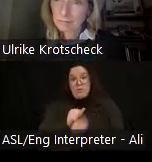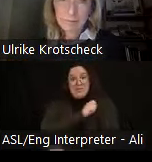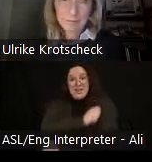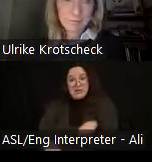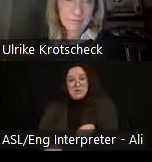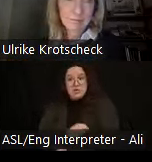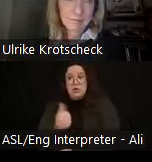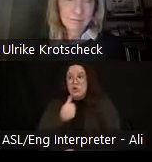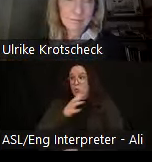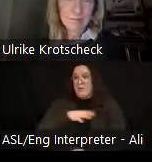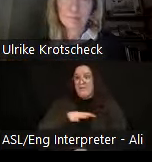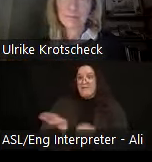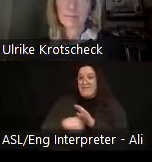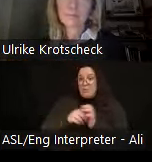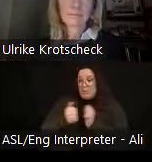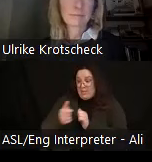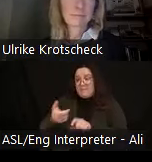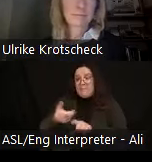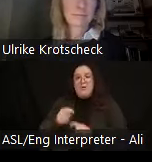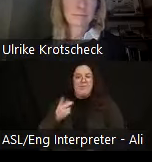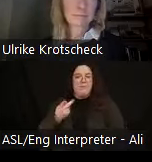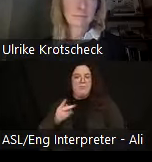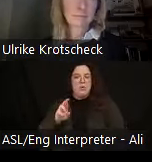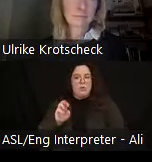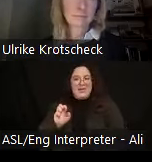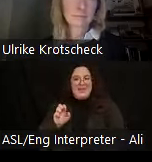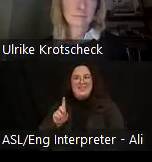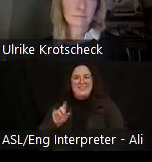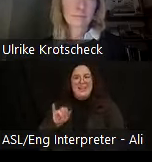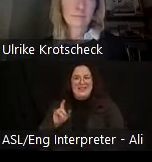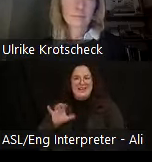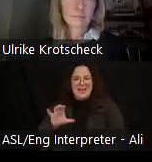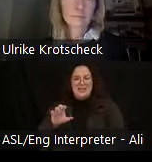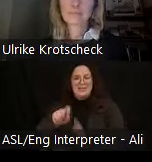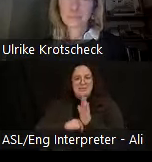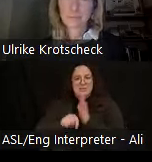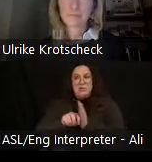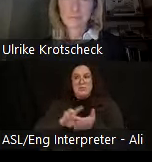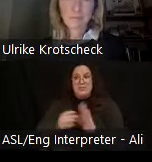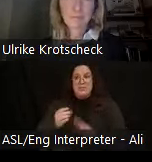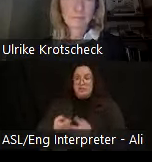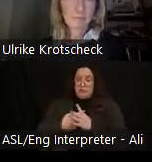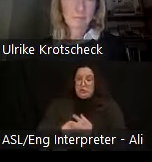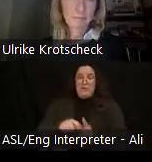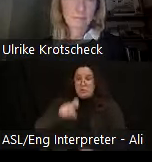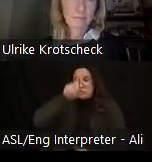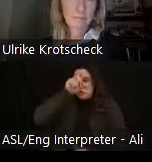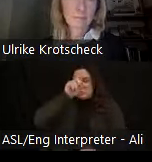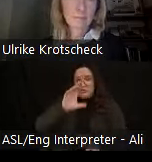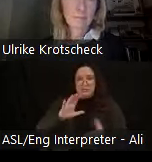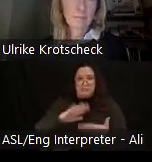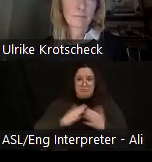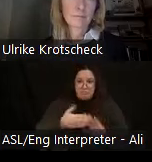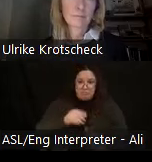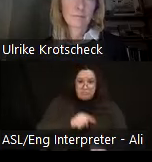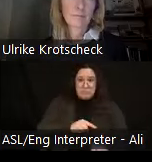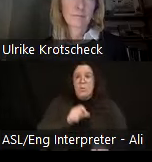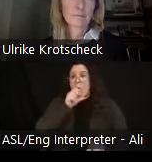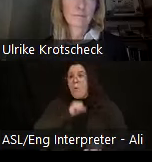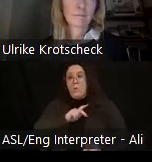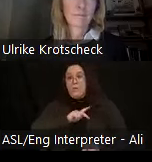woman was found with him, is from the pre-dynastic period, so the beginnings of Egyptian civilization. We go forward in Egyptian time, we go to the Old Kingdom, we don't